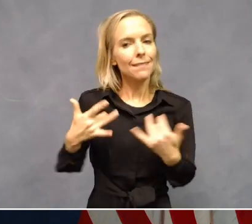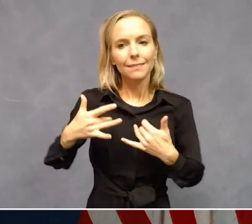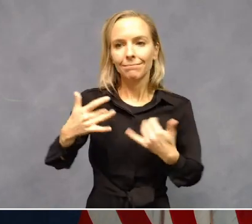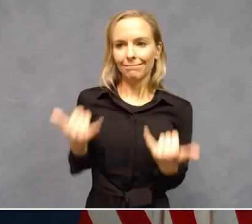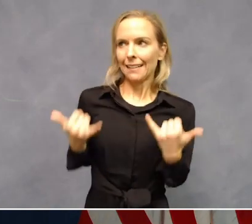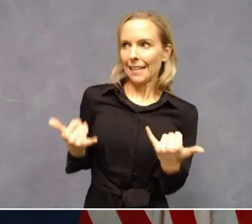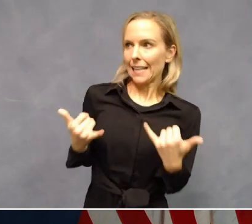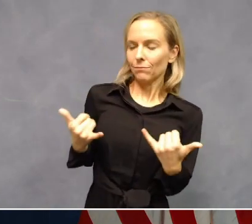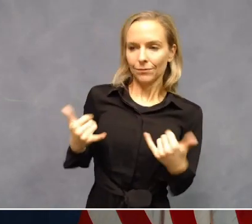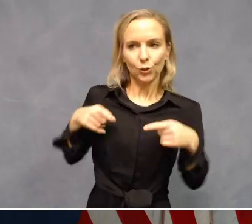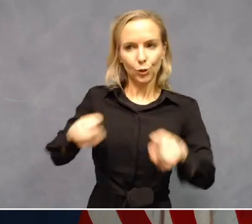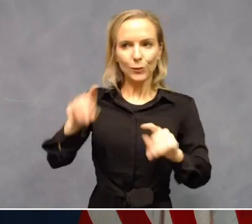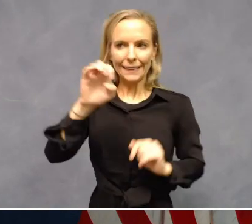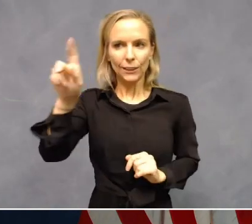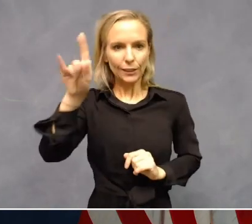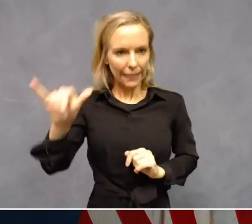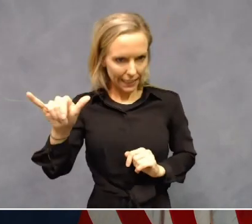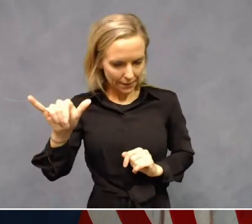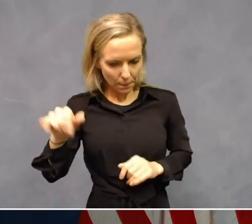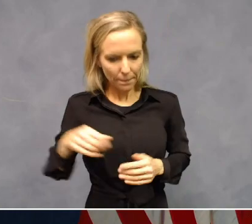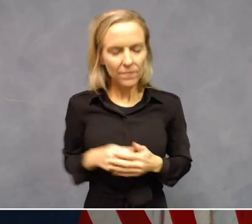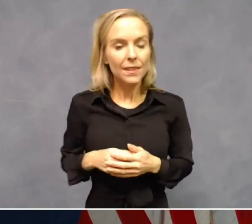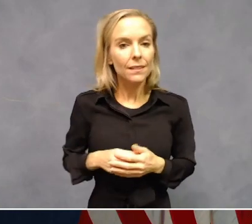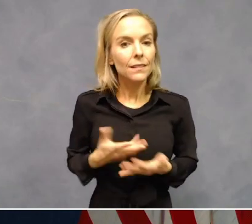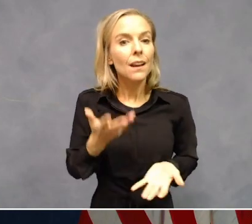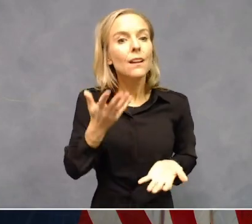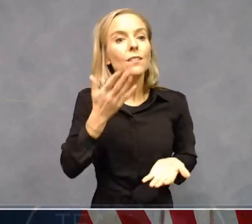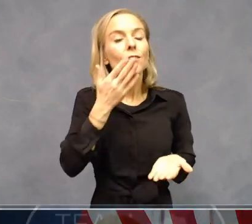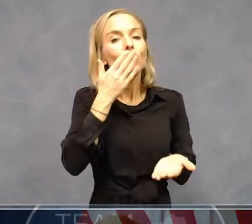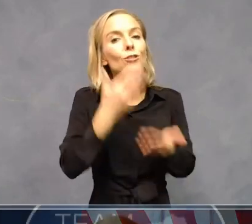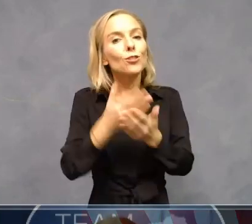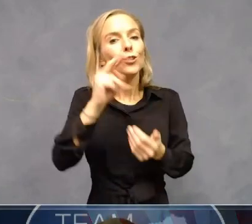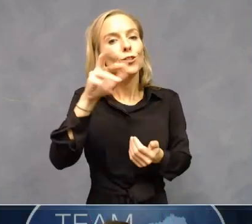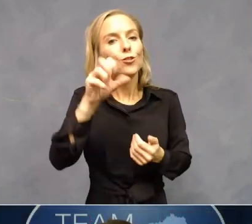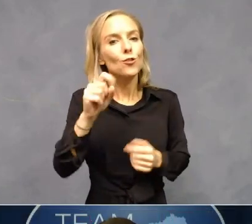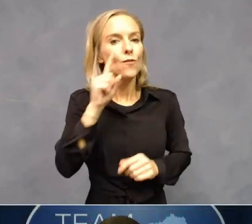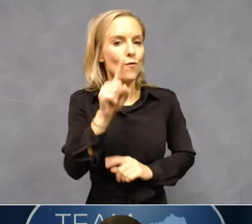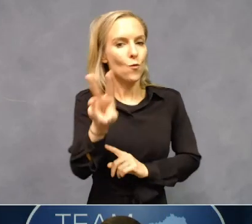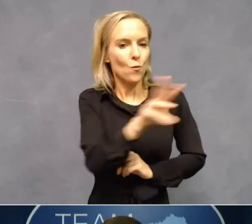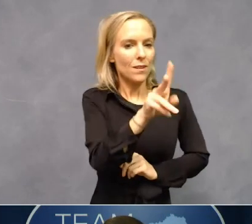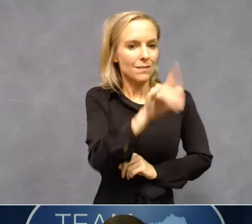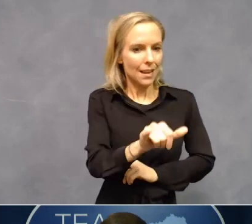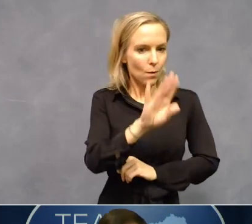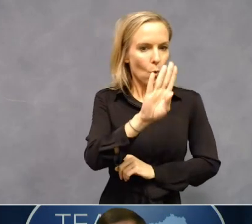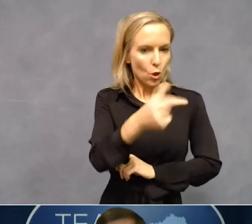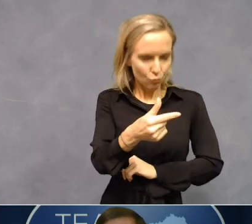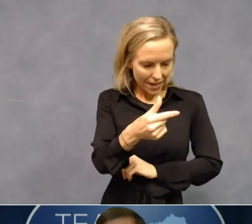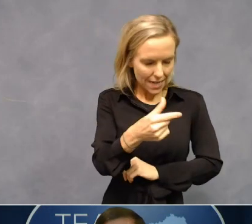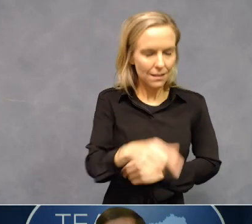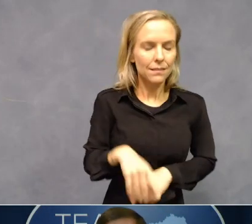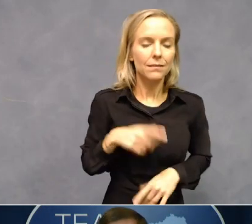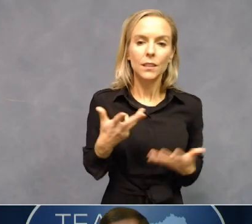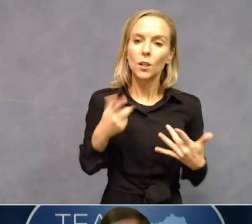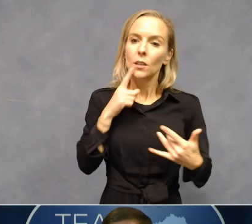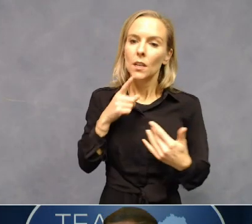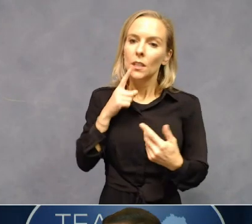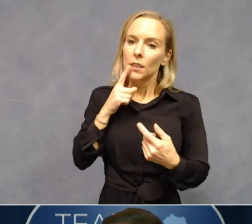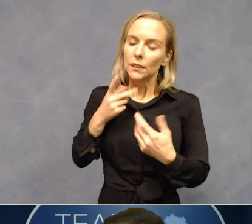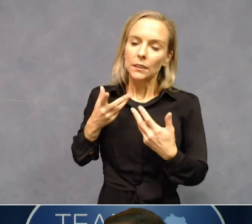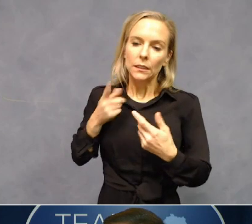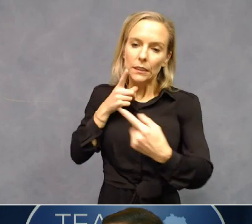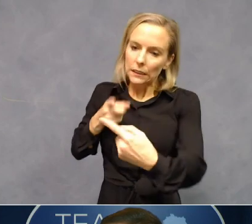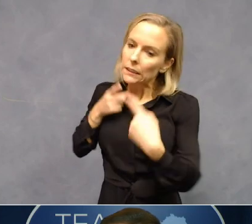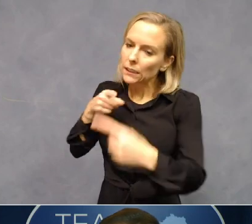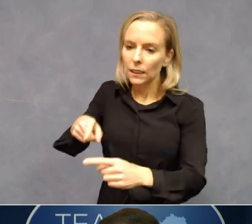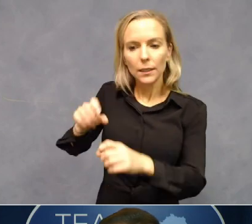Kentucky. Also have some good jobs news for Bowling Green. Even though we're battling this pandemic, we work every day on